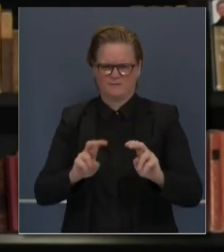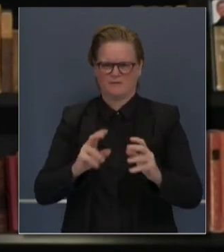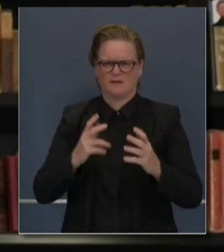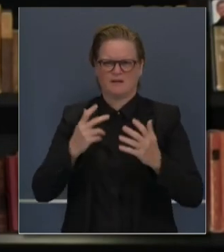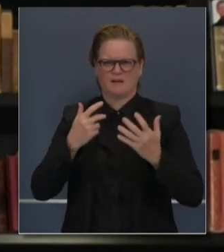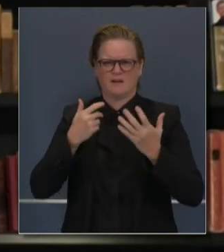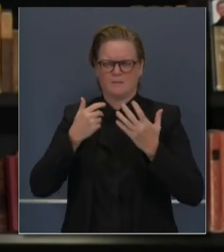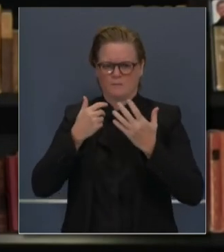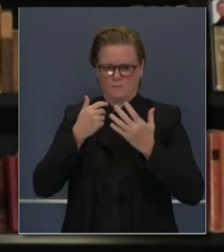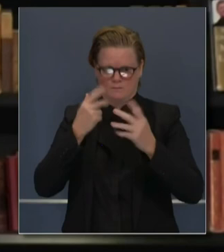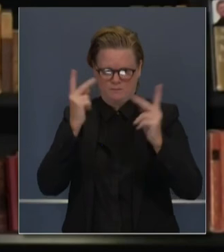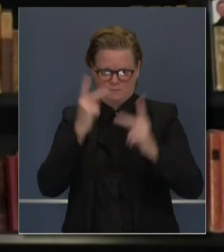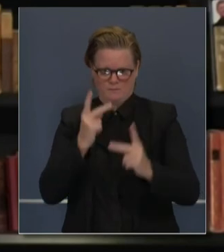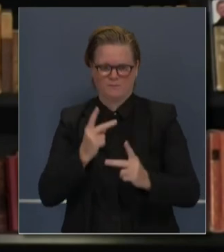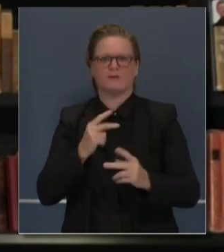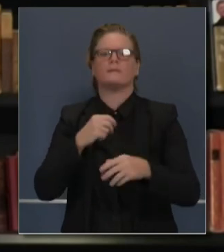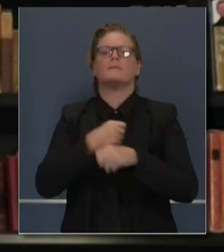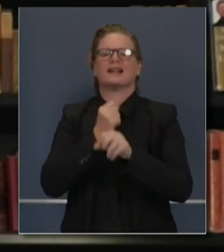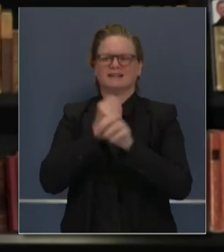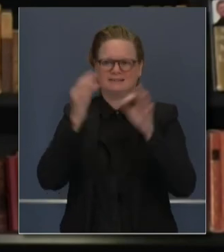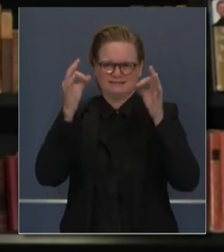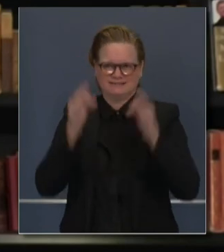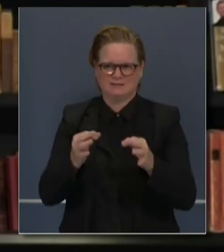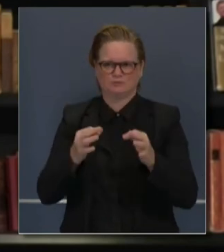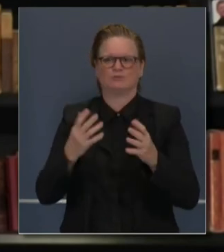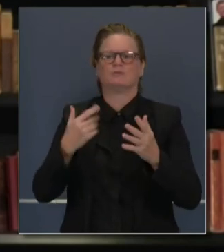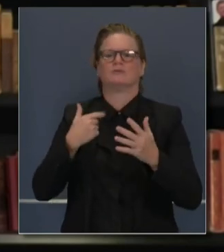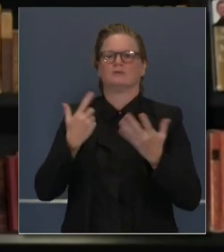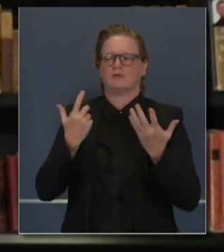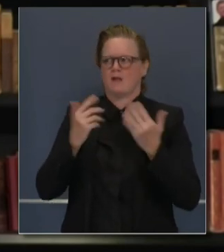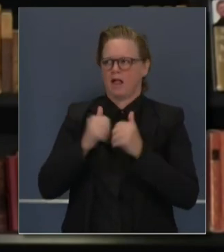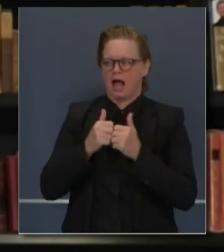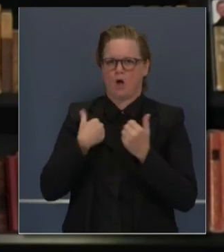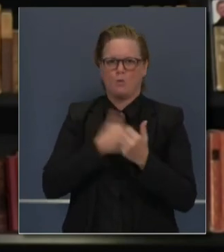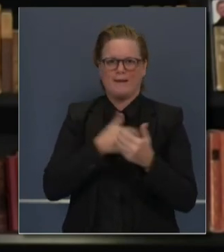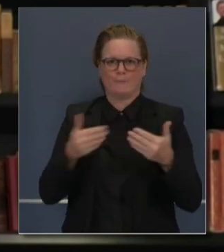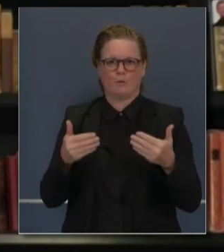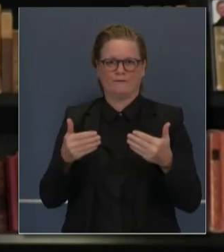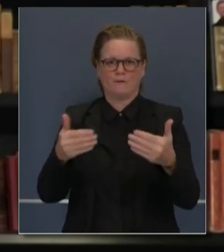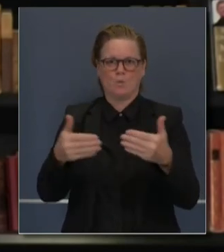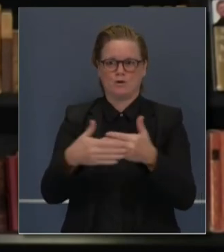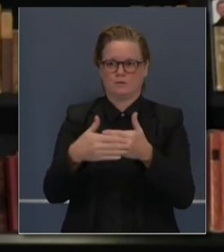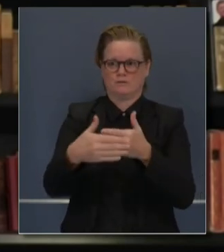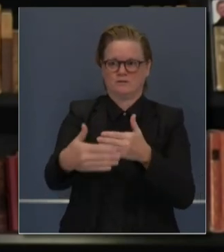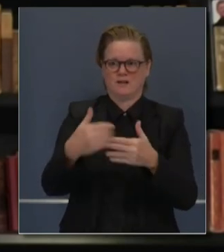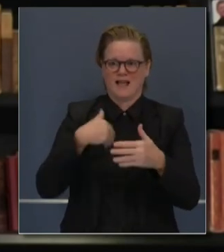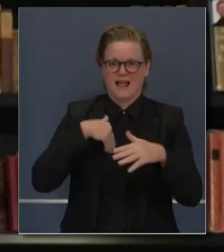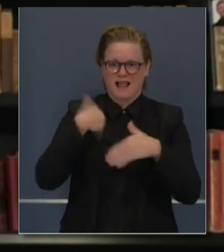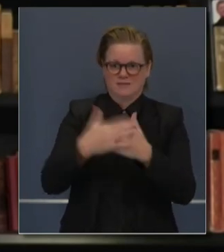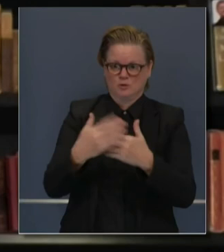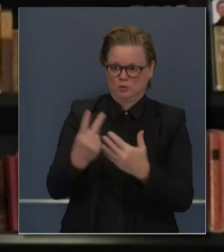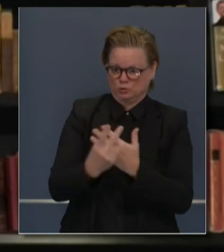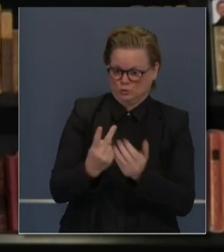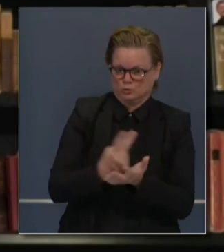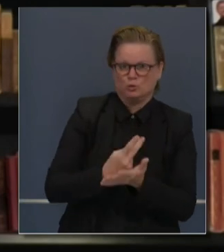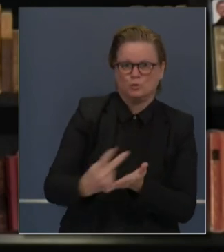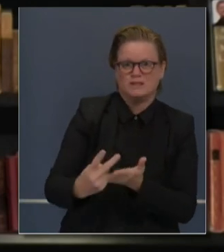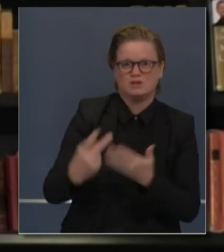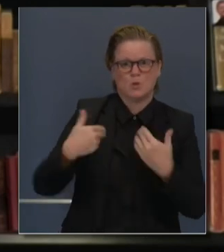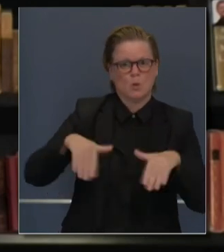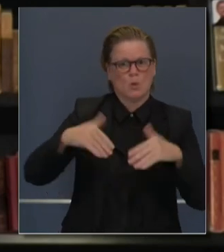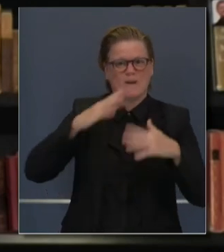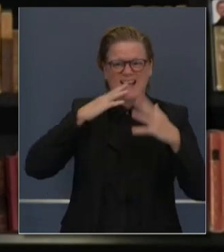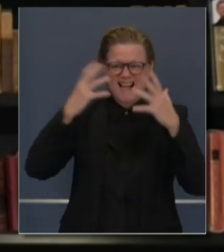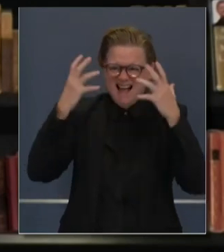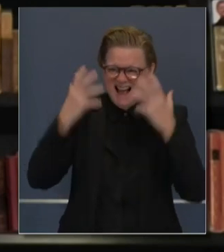exactly what we've been doing, candidly, for almost the last full week, from day or two prior to